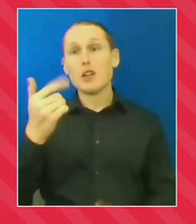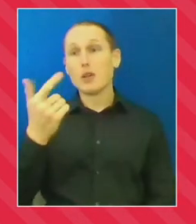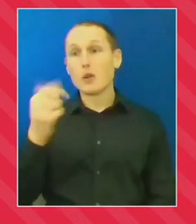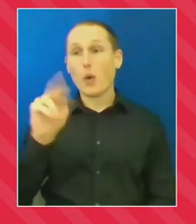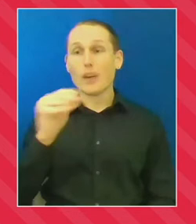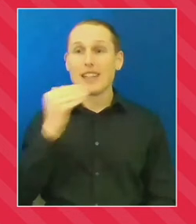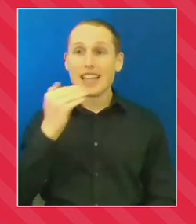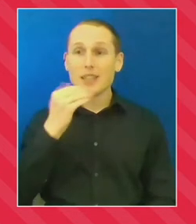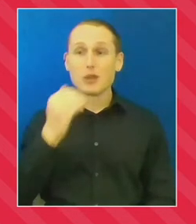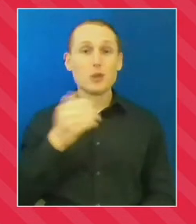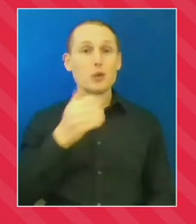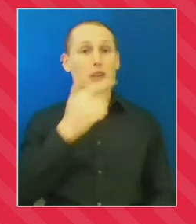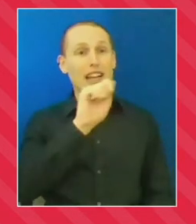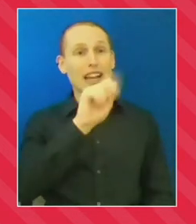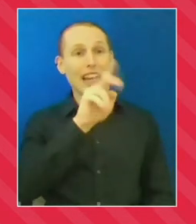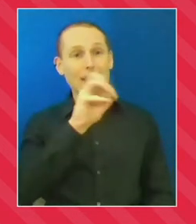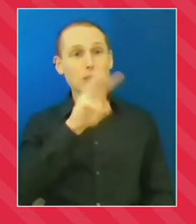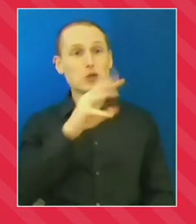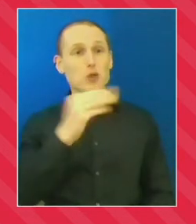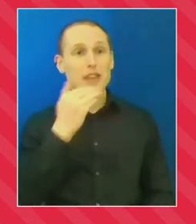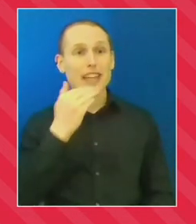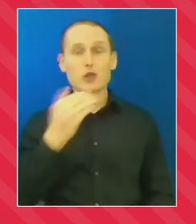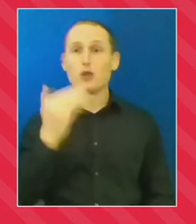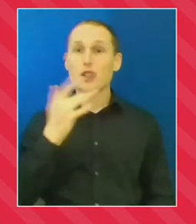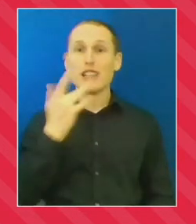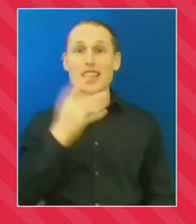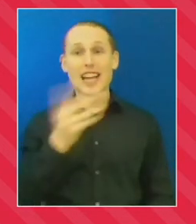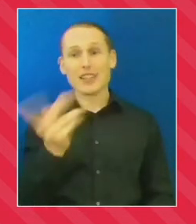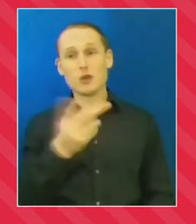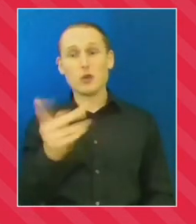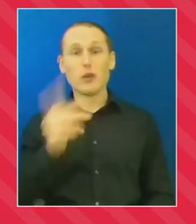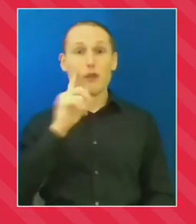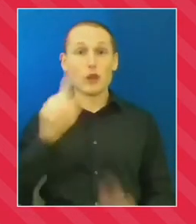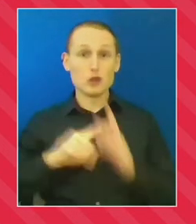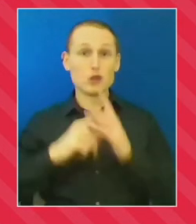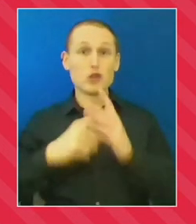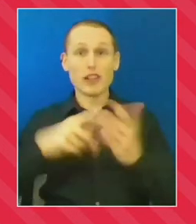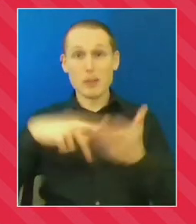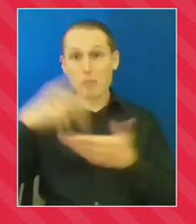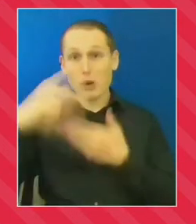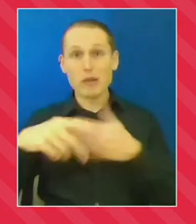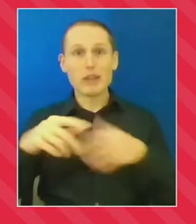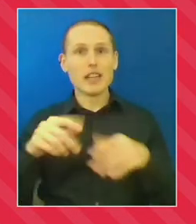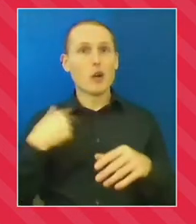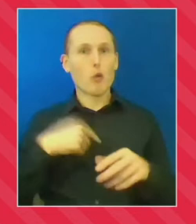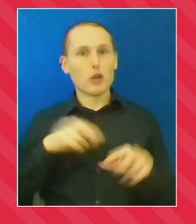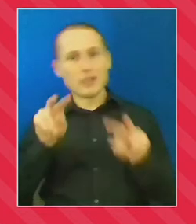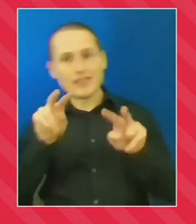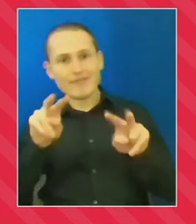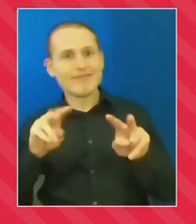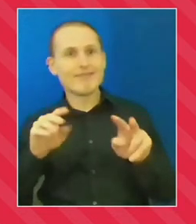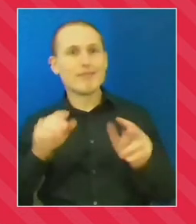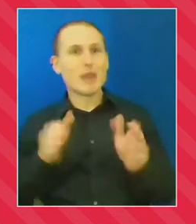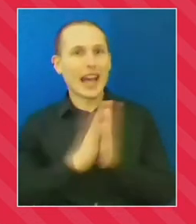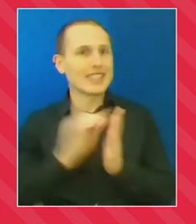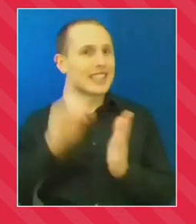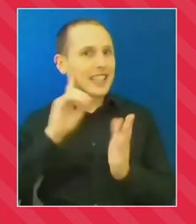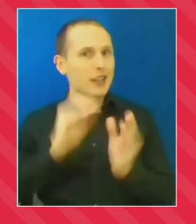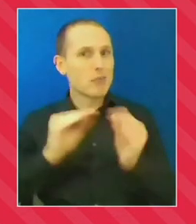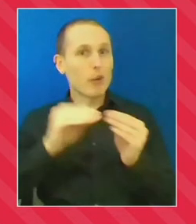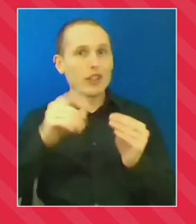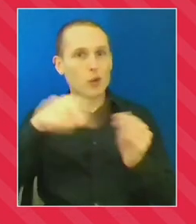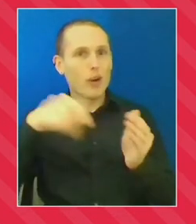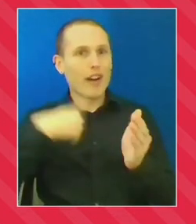you so much for your time. Best of luck to you both on the pilot, and we'll be following up to hear more as soon as learnings are available. Thank